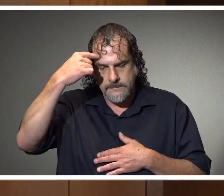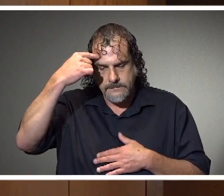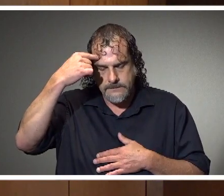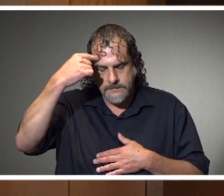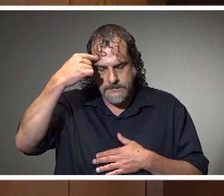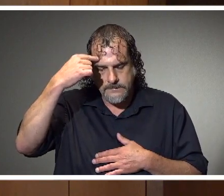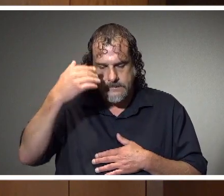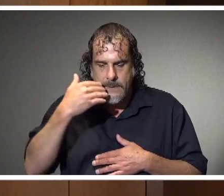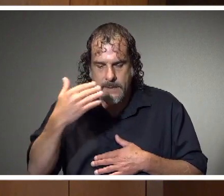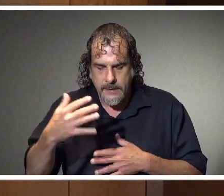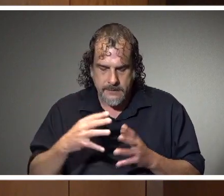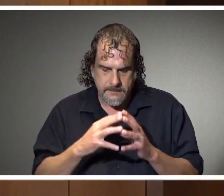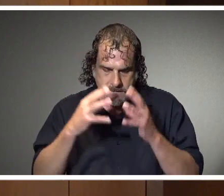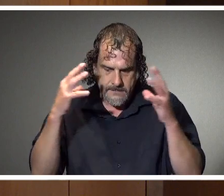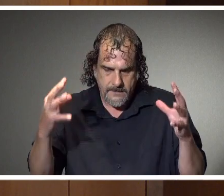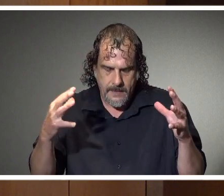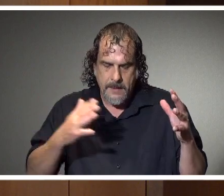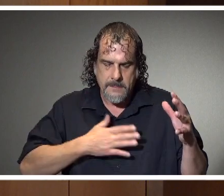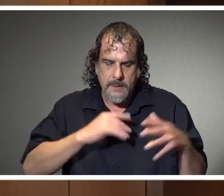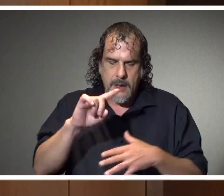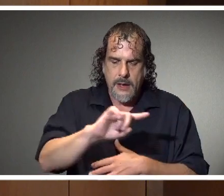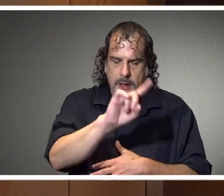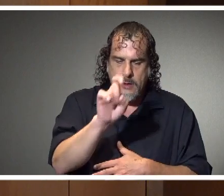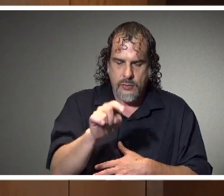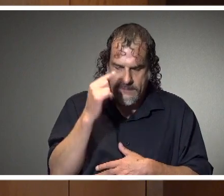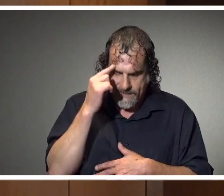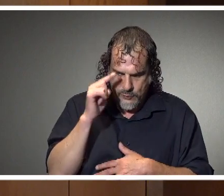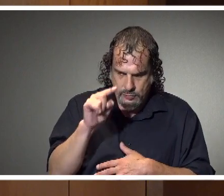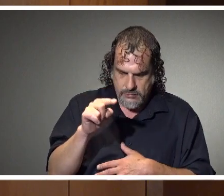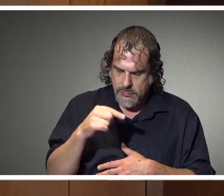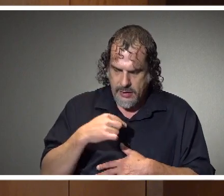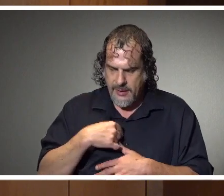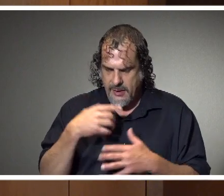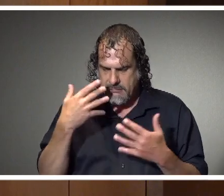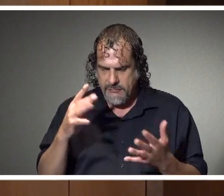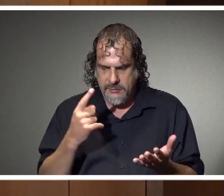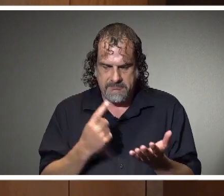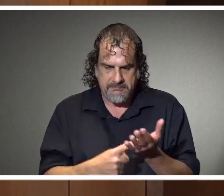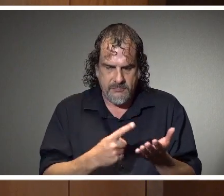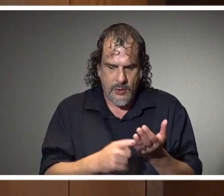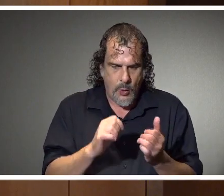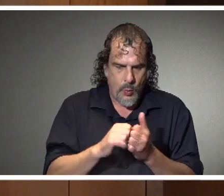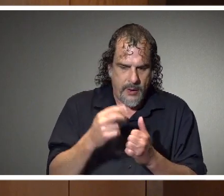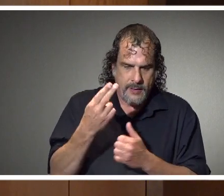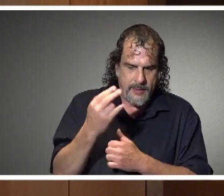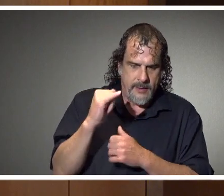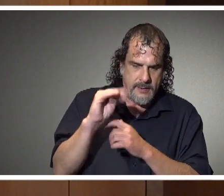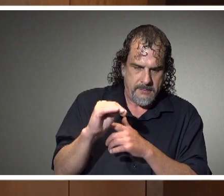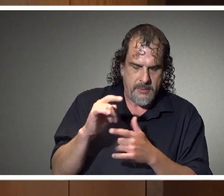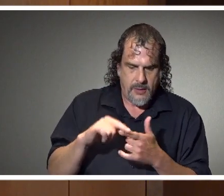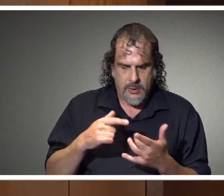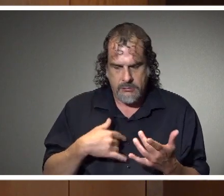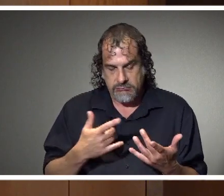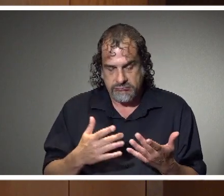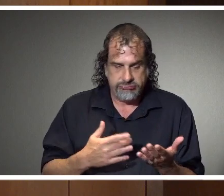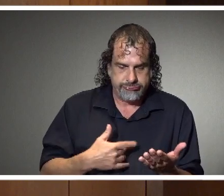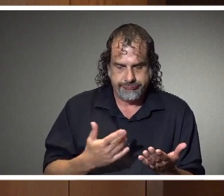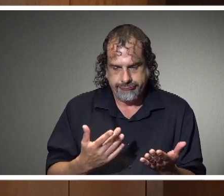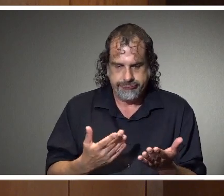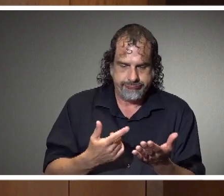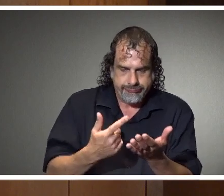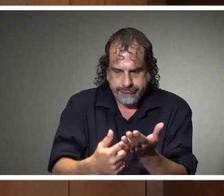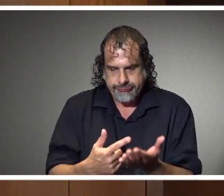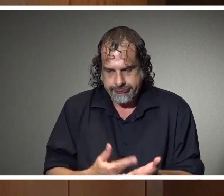much. My question for you, Governor, I'm sure you've talked with him or maybe expressed some kind of